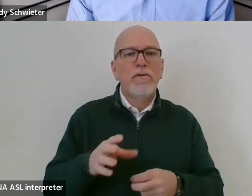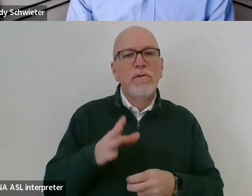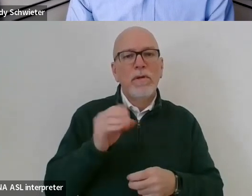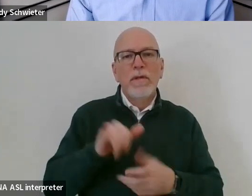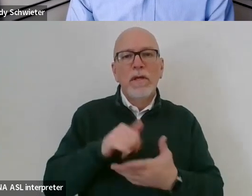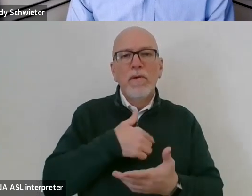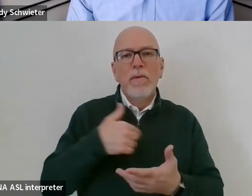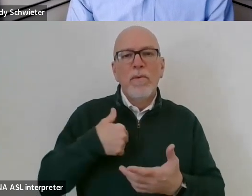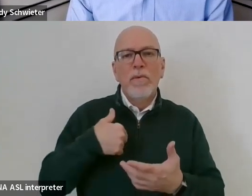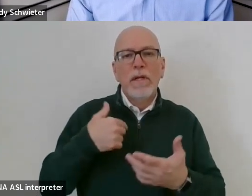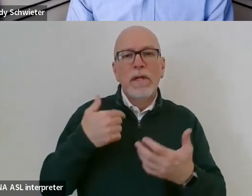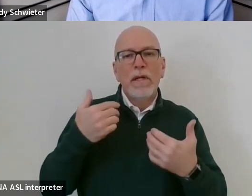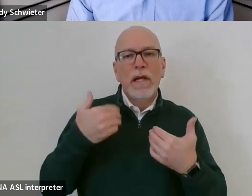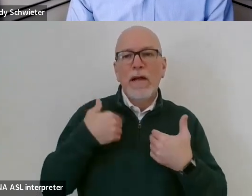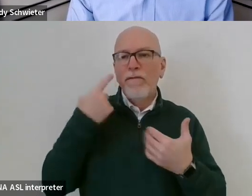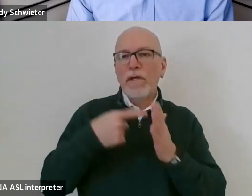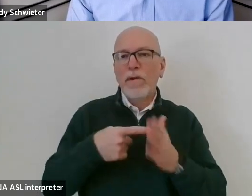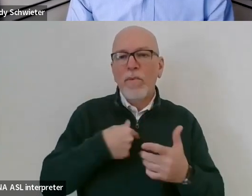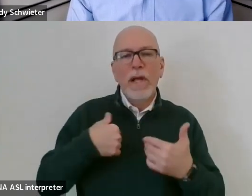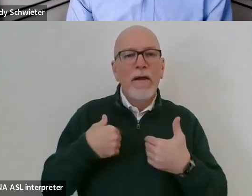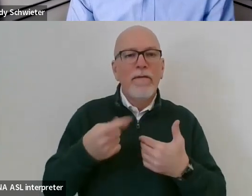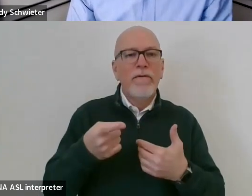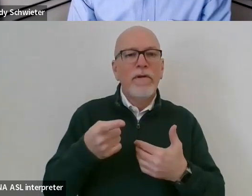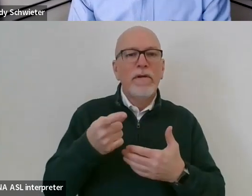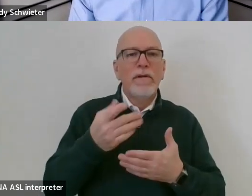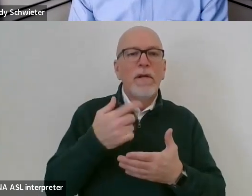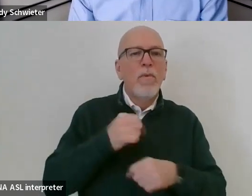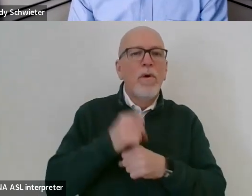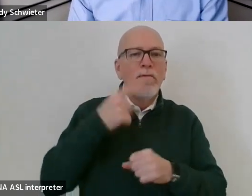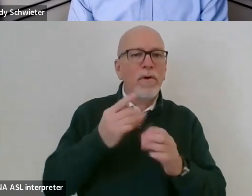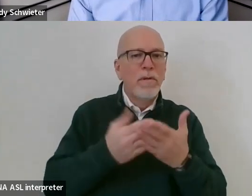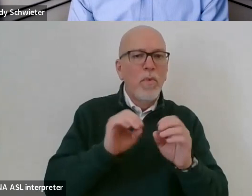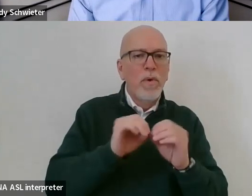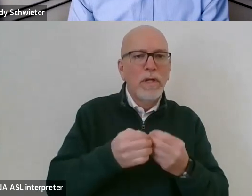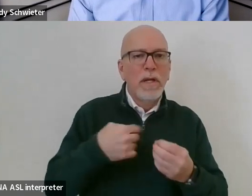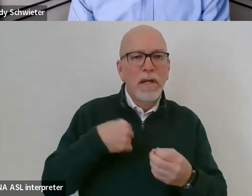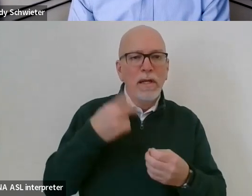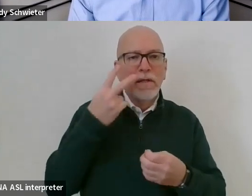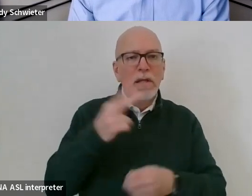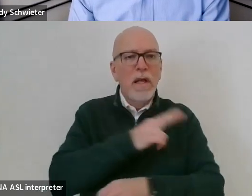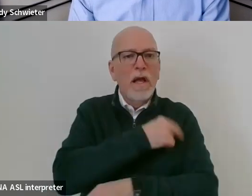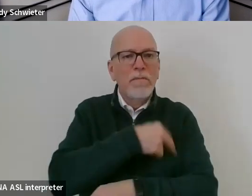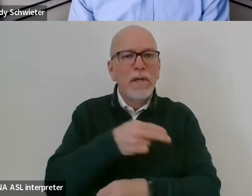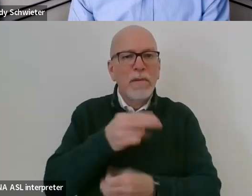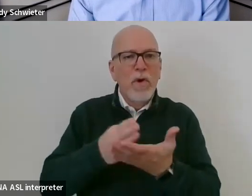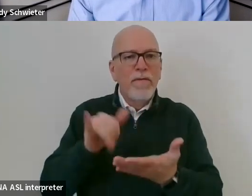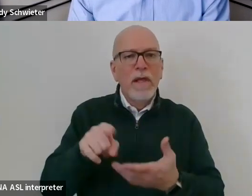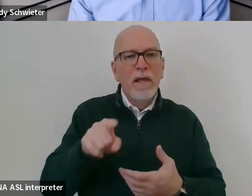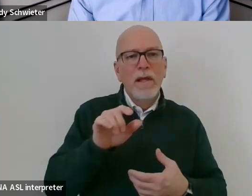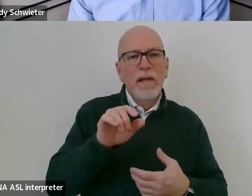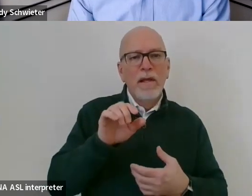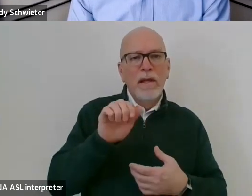we have right now. For instance, we have some powerful organizations. Actually, I think that your hospital is part of one,